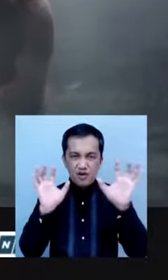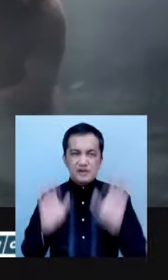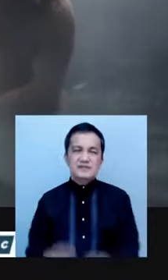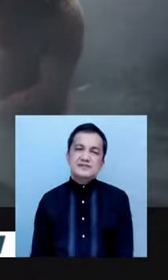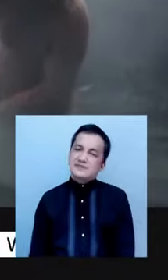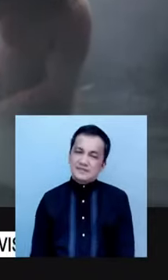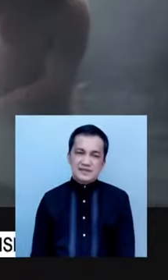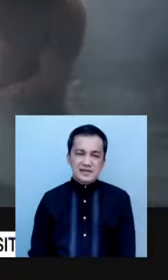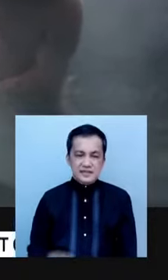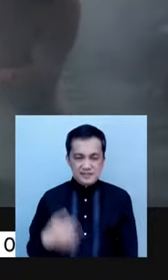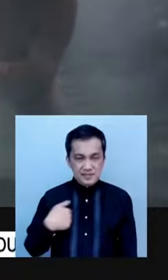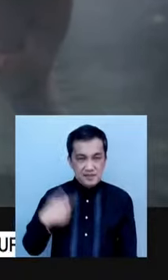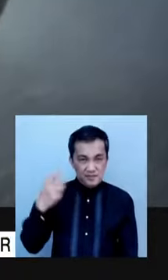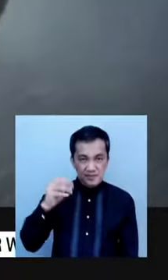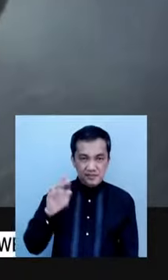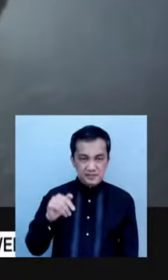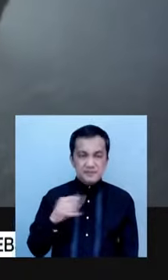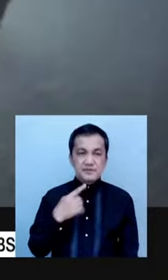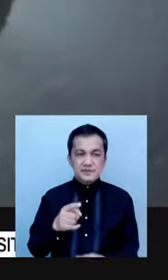the Movie Guy for ANC.